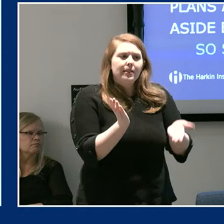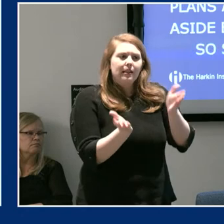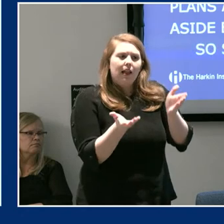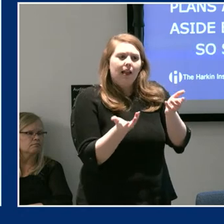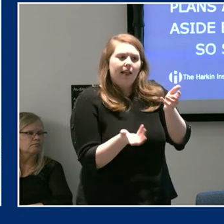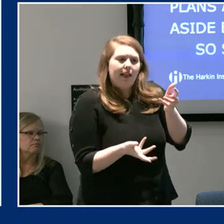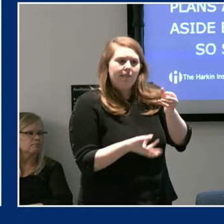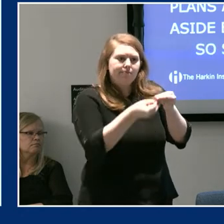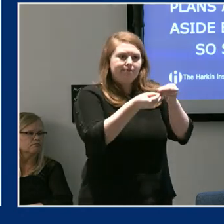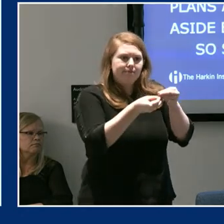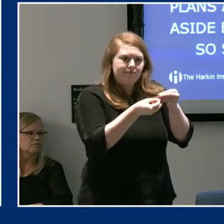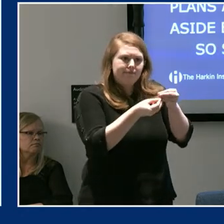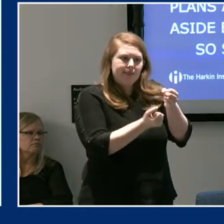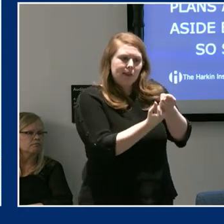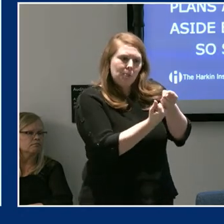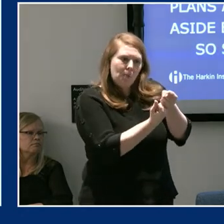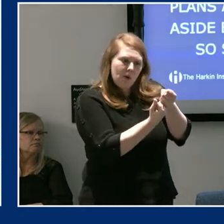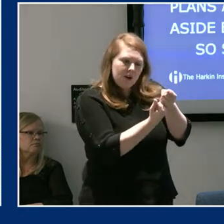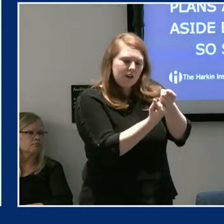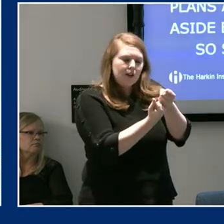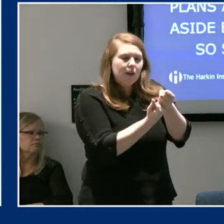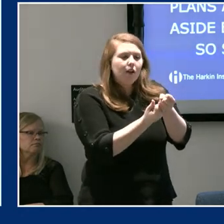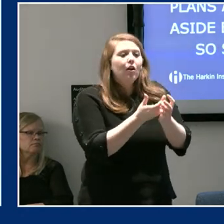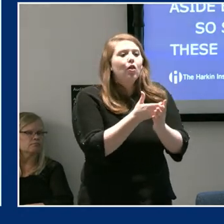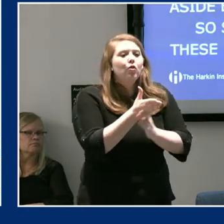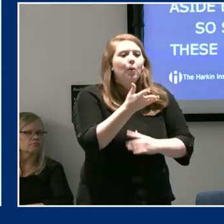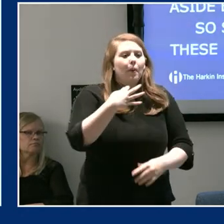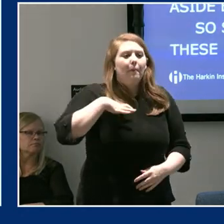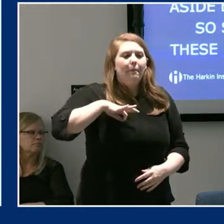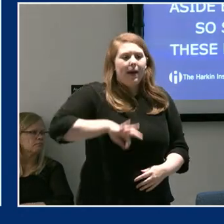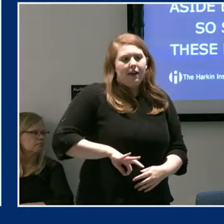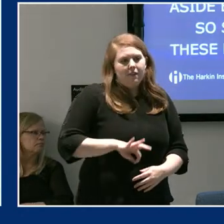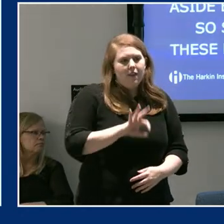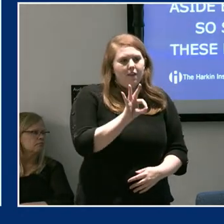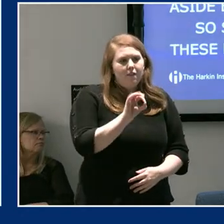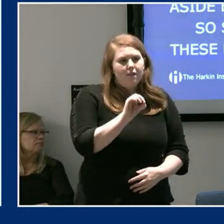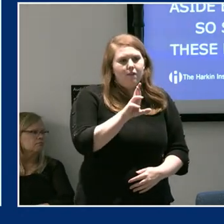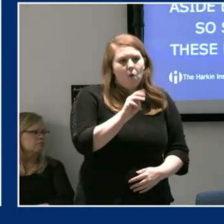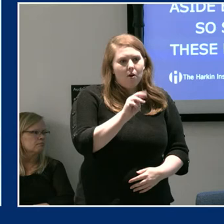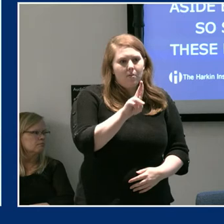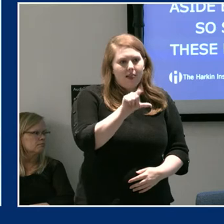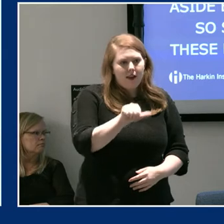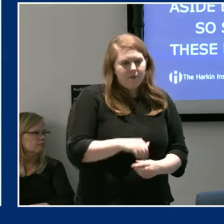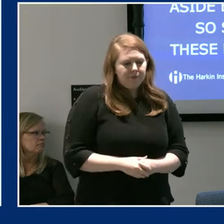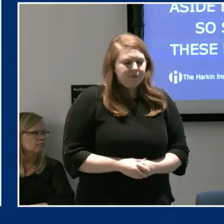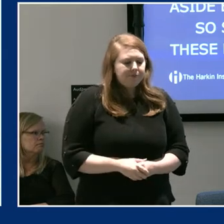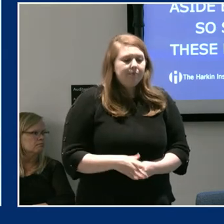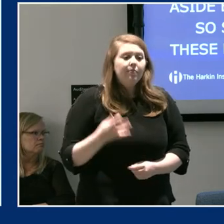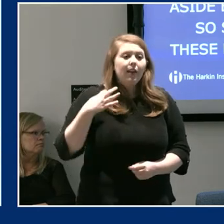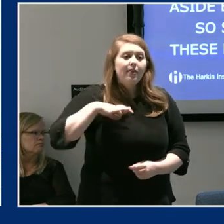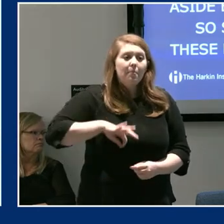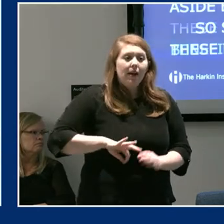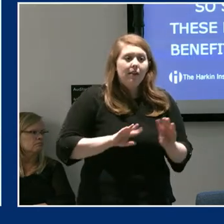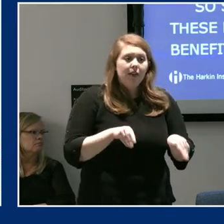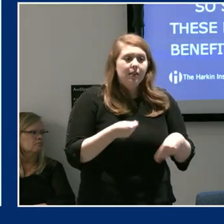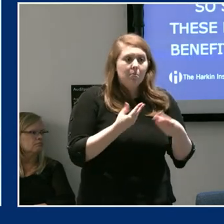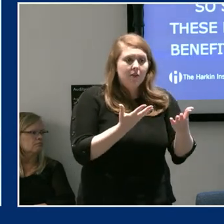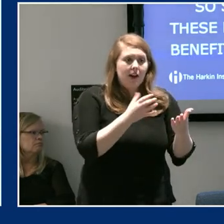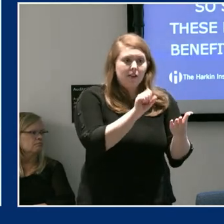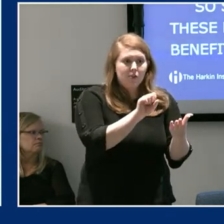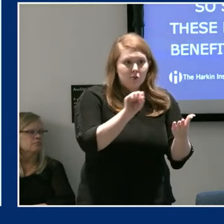labor market barriers through the benefit formula. The benefits provided by Social